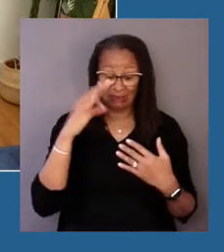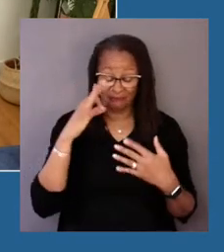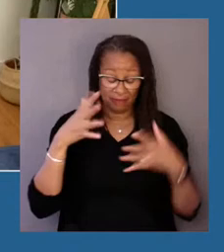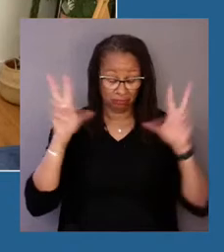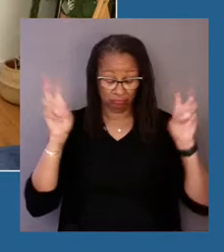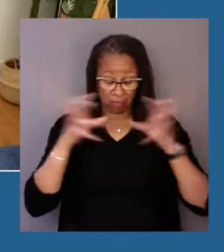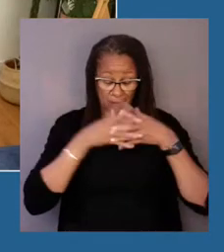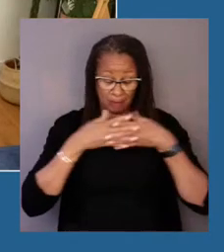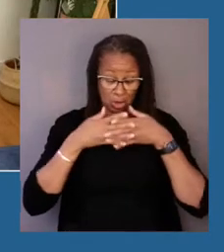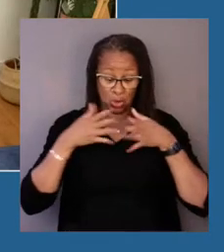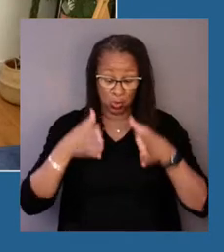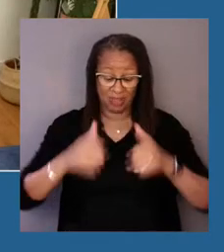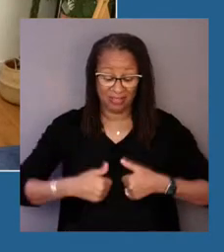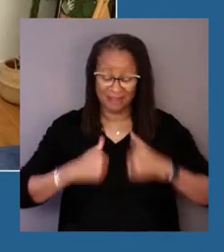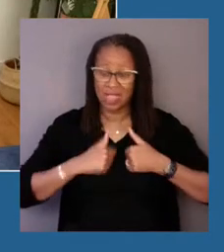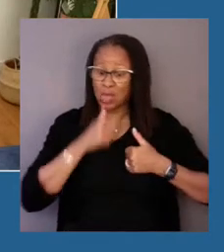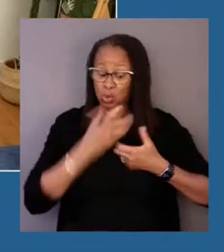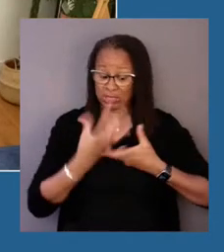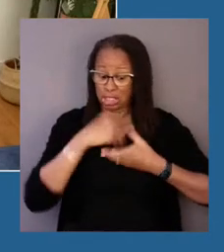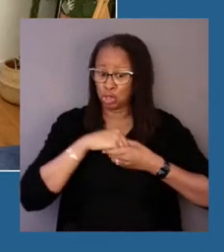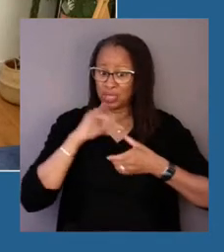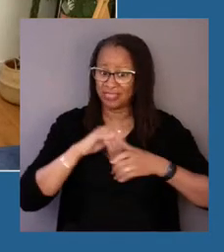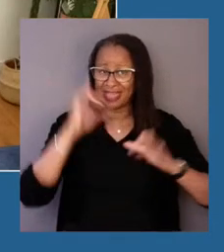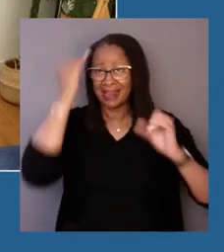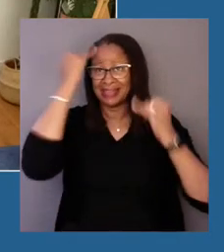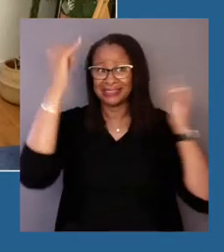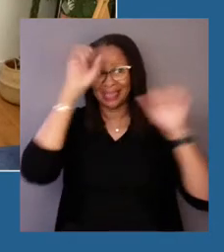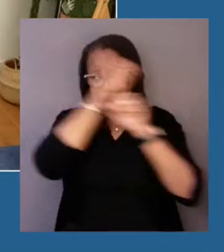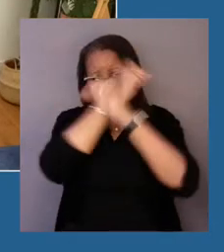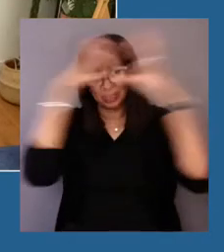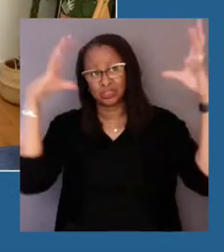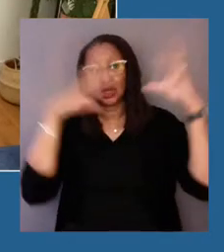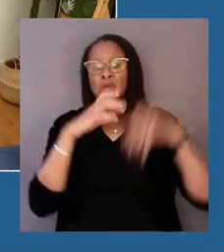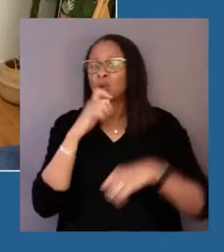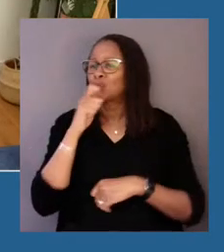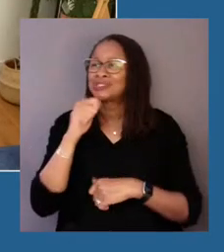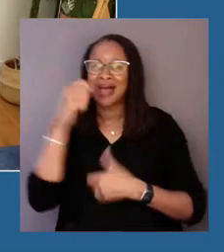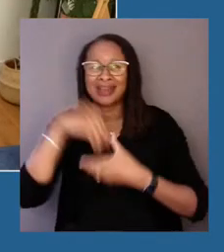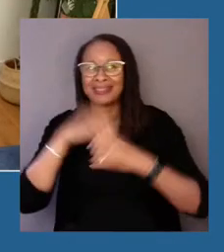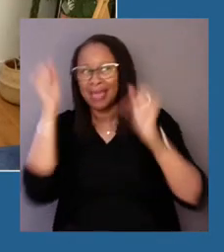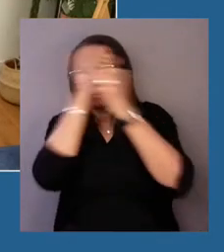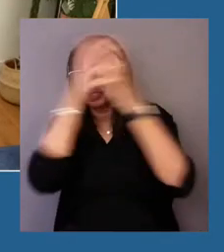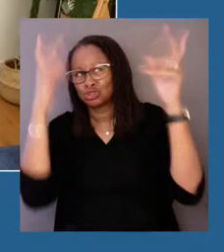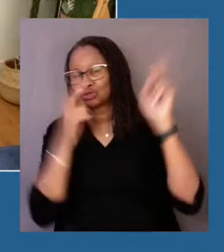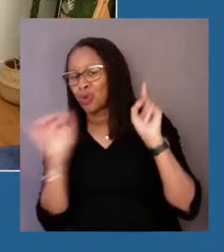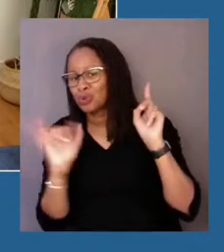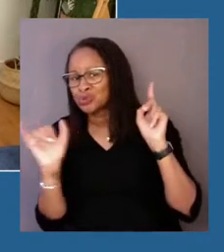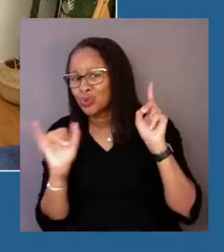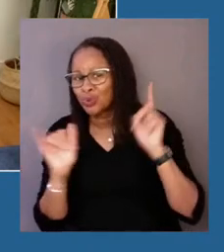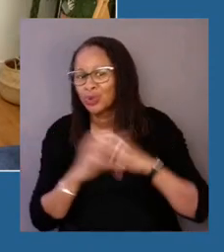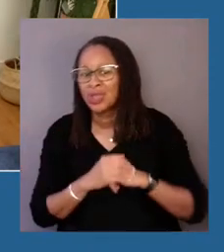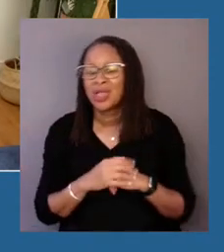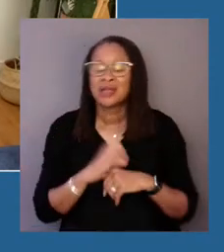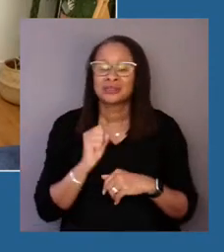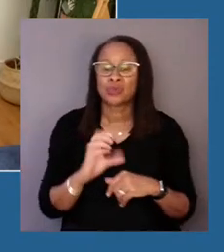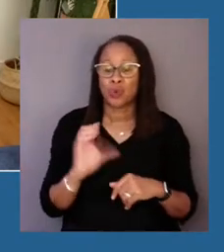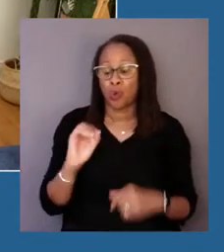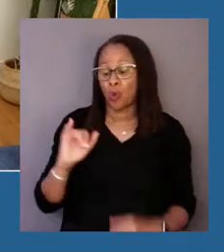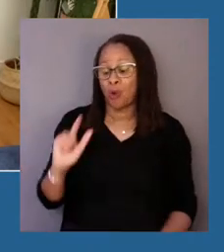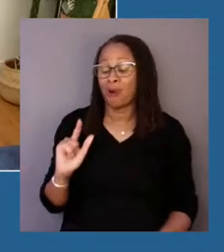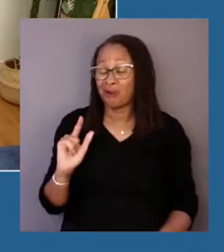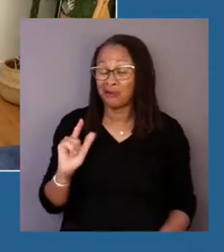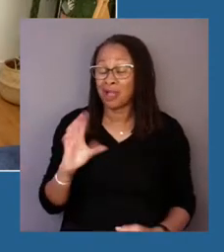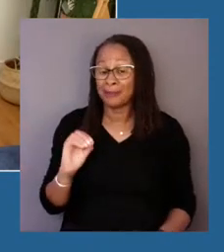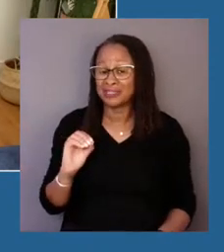was included in that, you know, idea, and who wasn't, and why? And oil companies have their fingerprints all over that